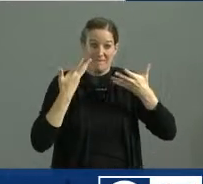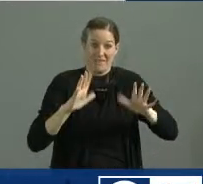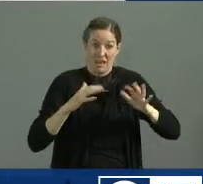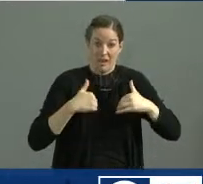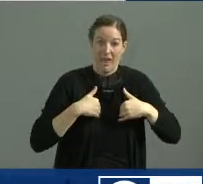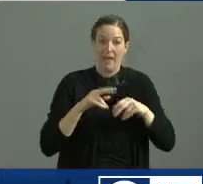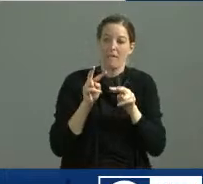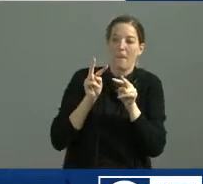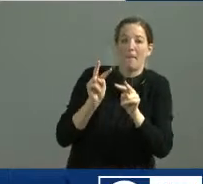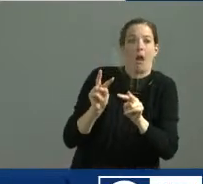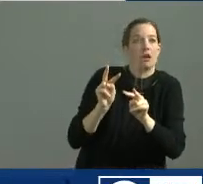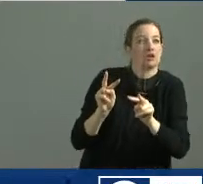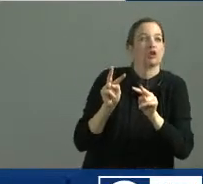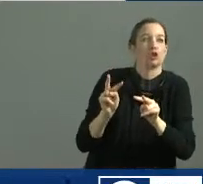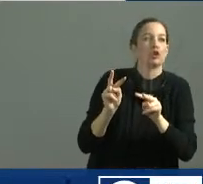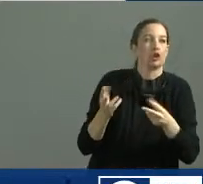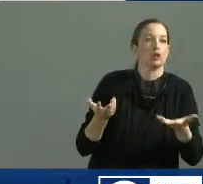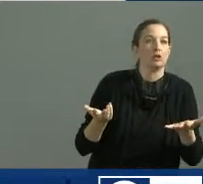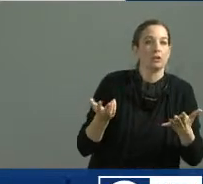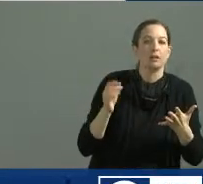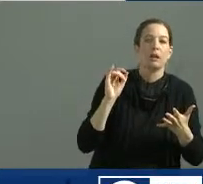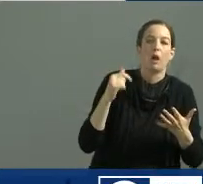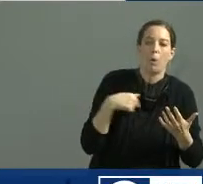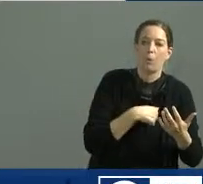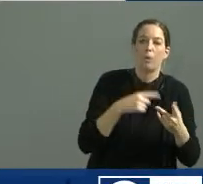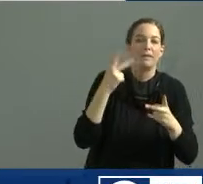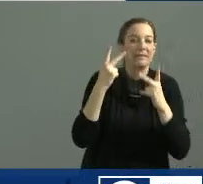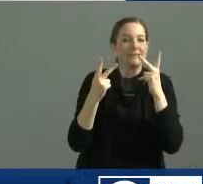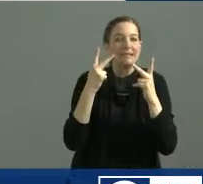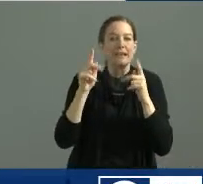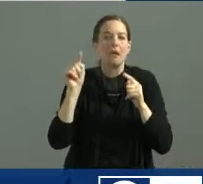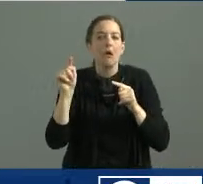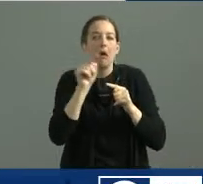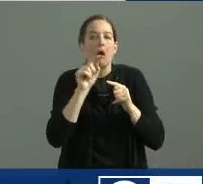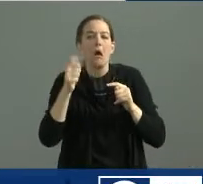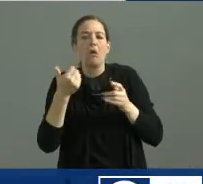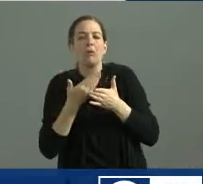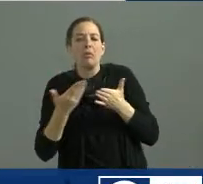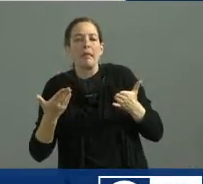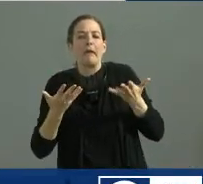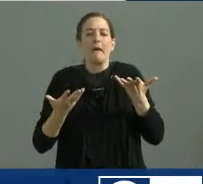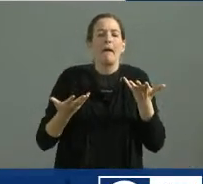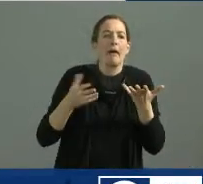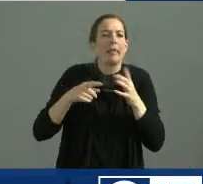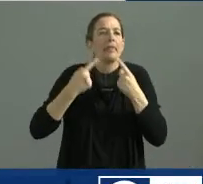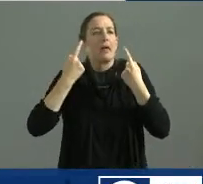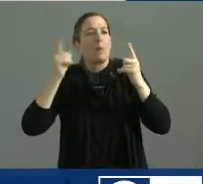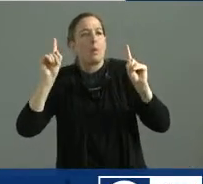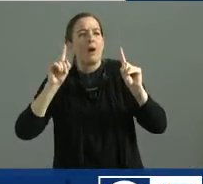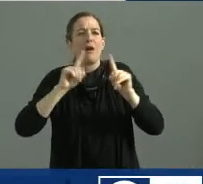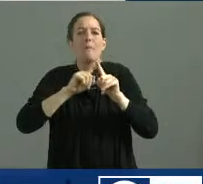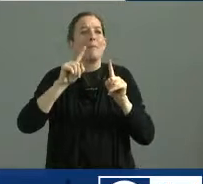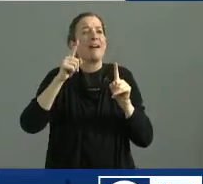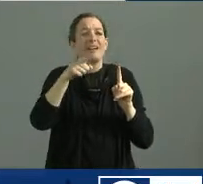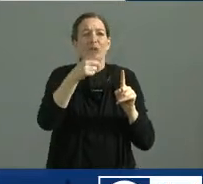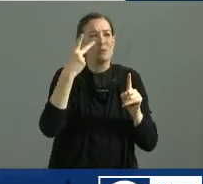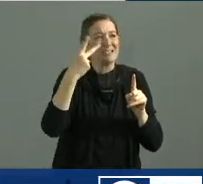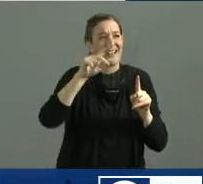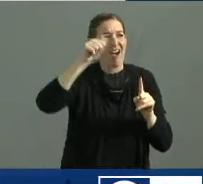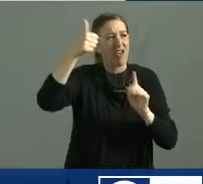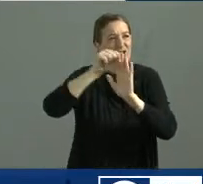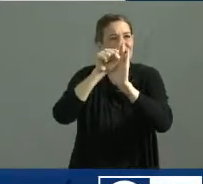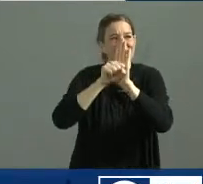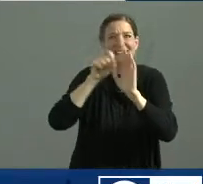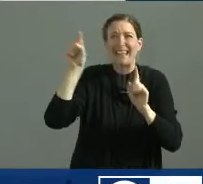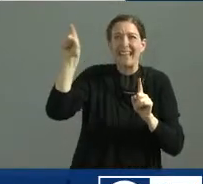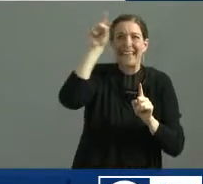are, other things that we have seen that have worked. But as you're looking at what's going on in the other states, there's